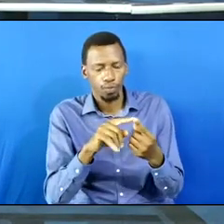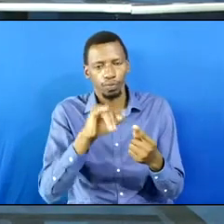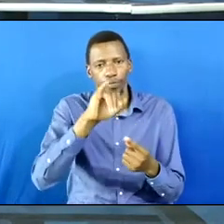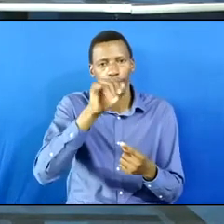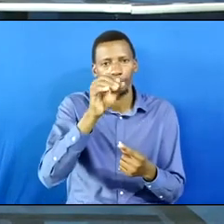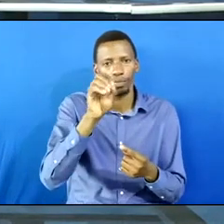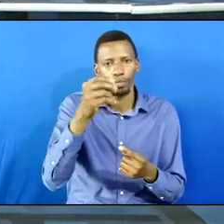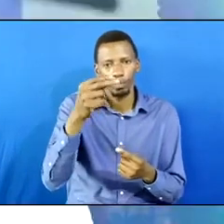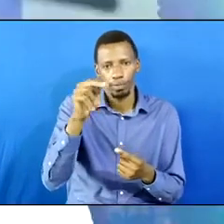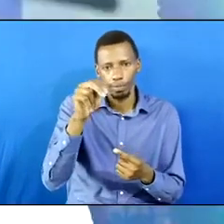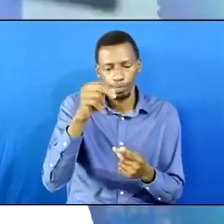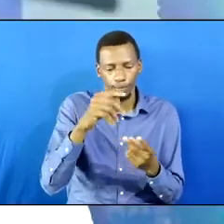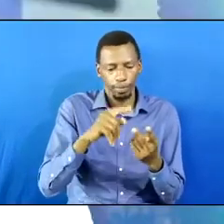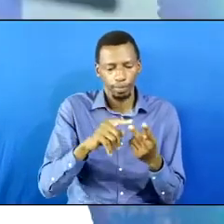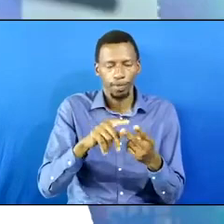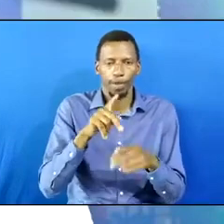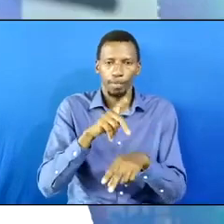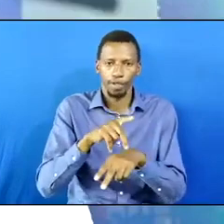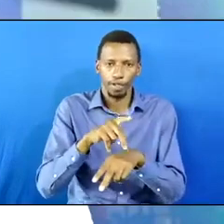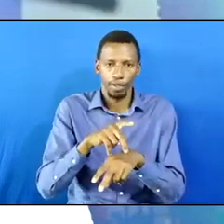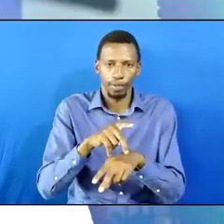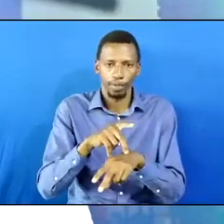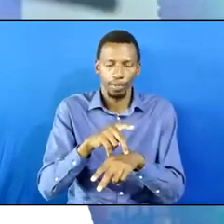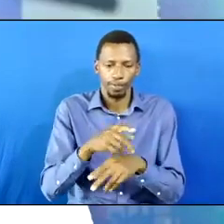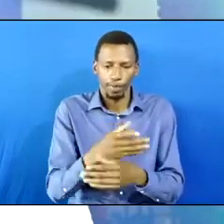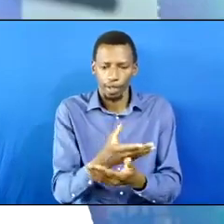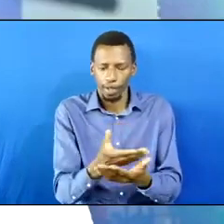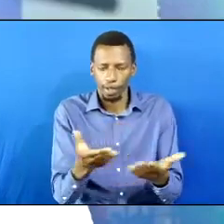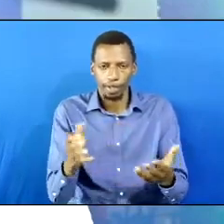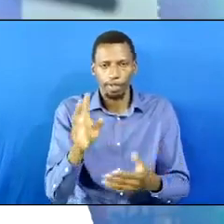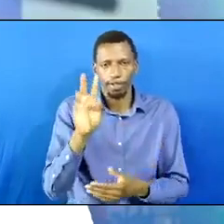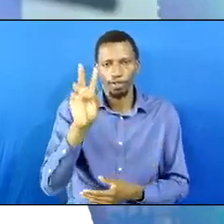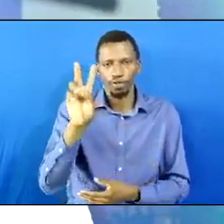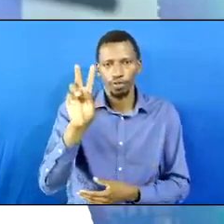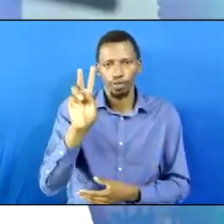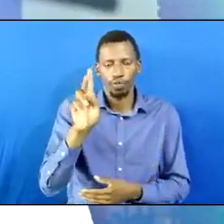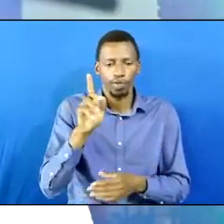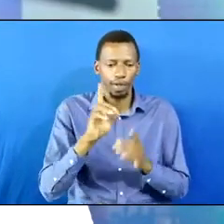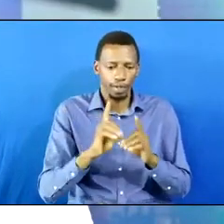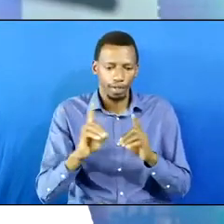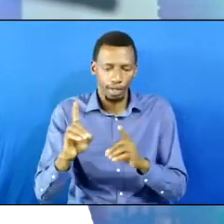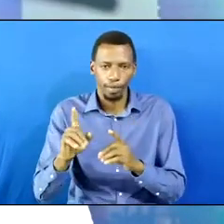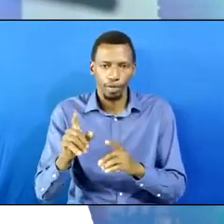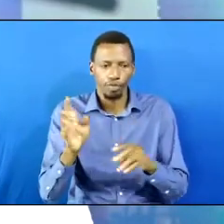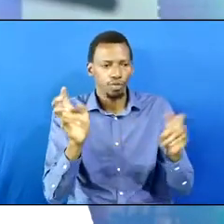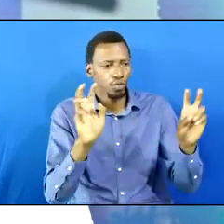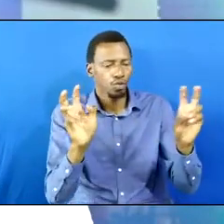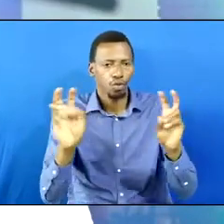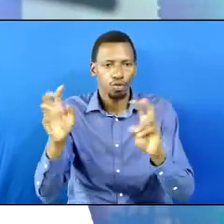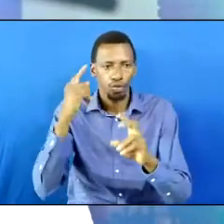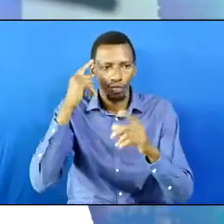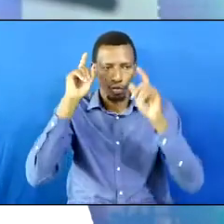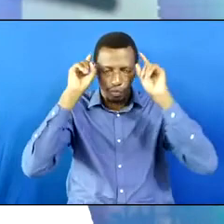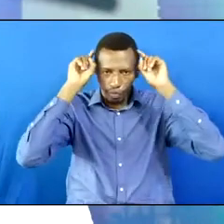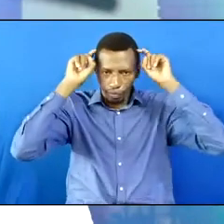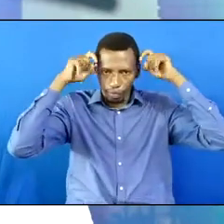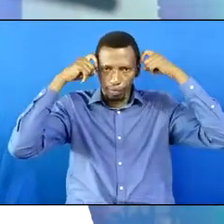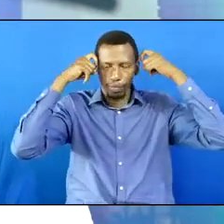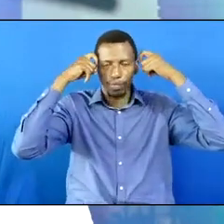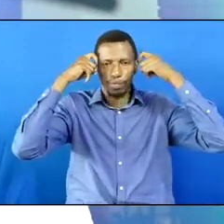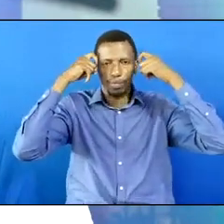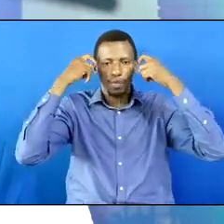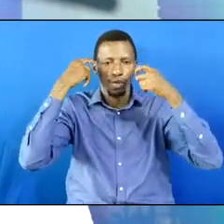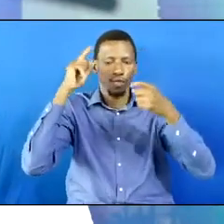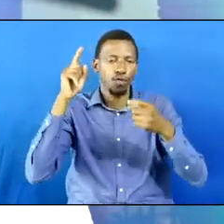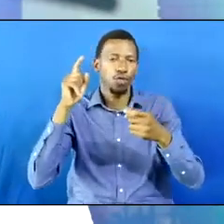John and Peter. Therefore, these two disciples were the ones who were to go and look for the lamb